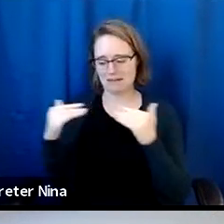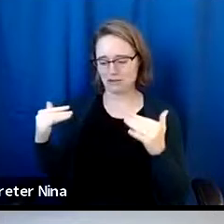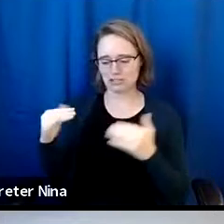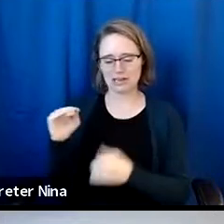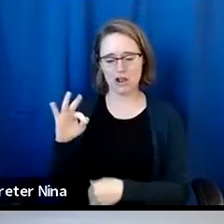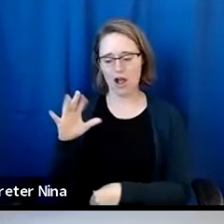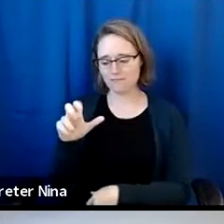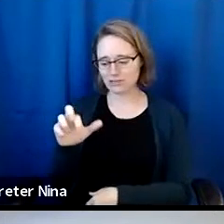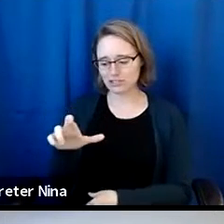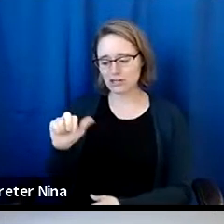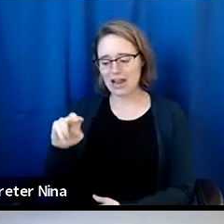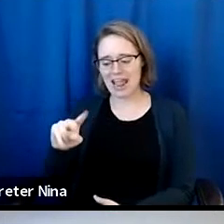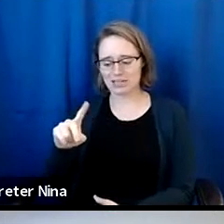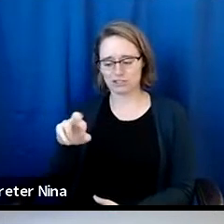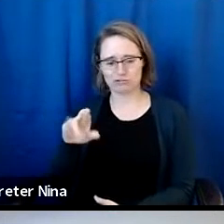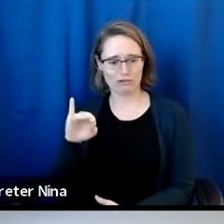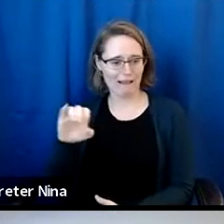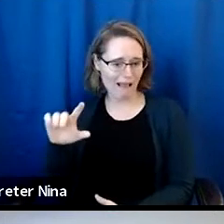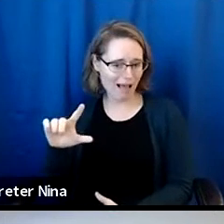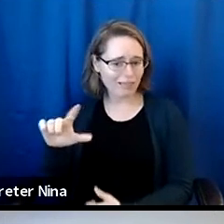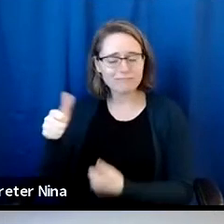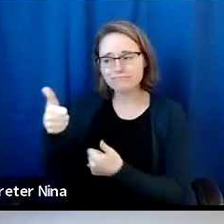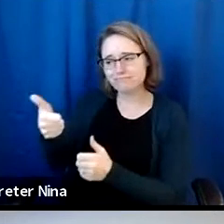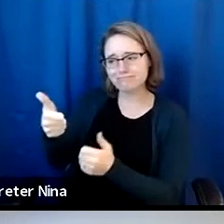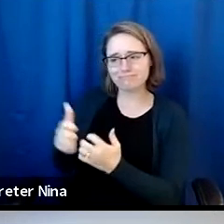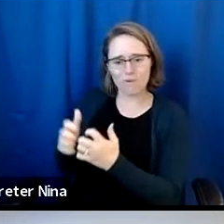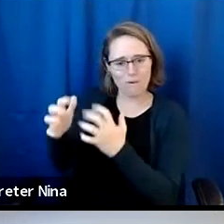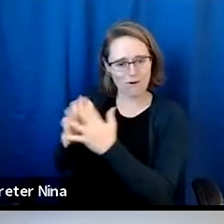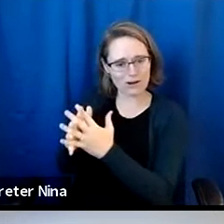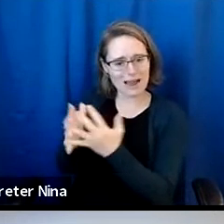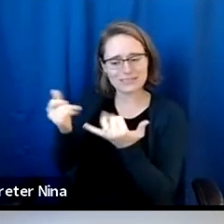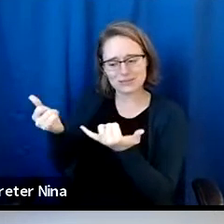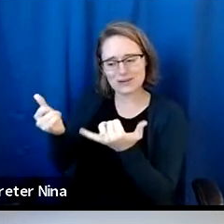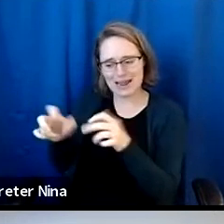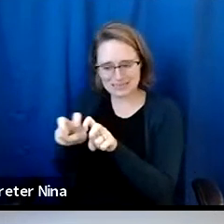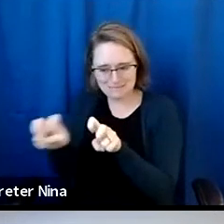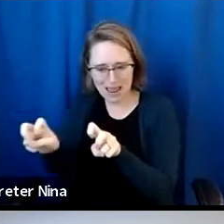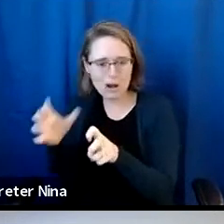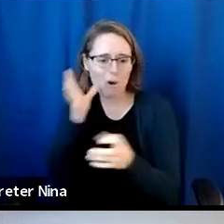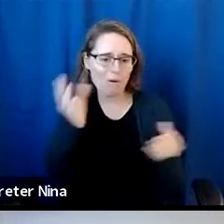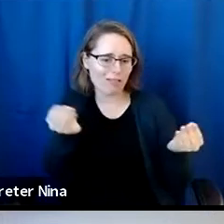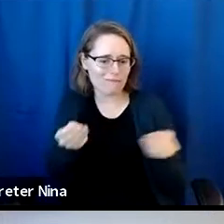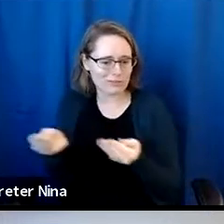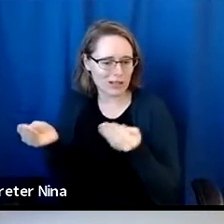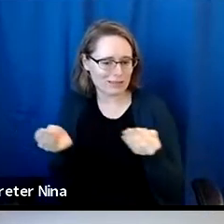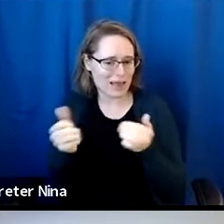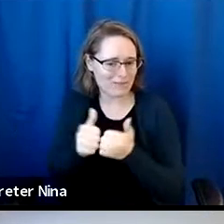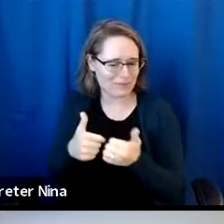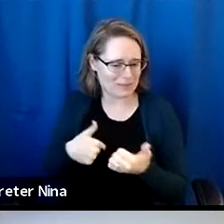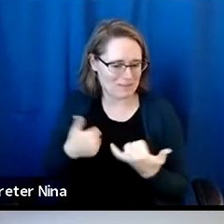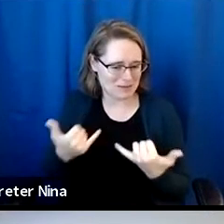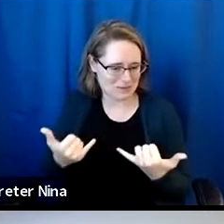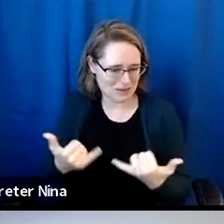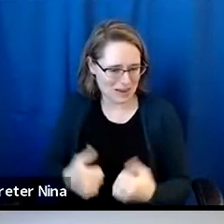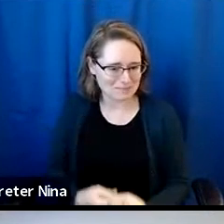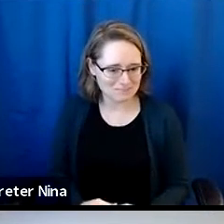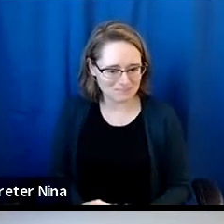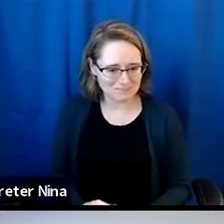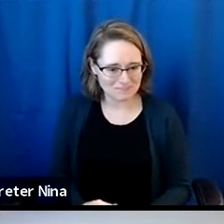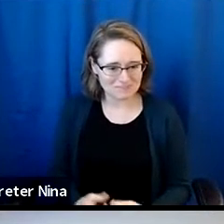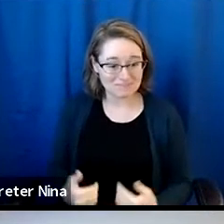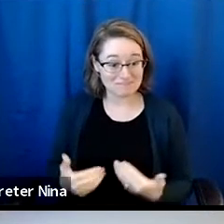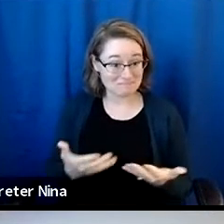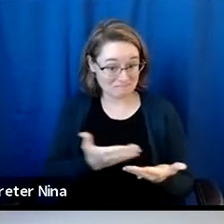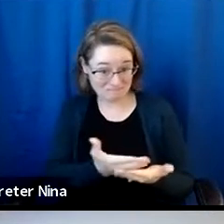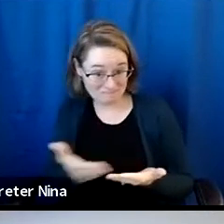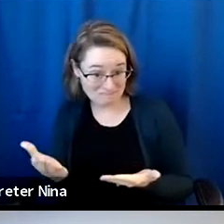Officer Andriel Dees, who organized today's panel and will be co-facilitating with me today. I don't know about you all,